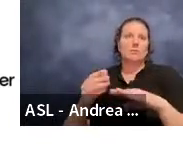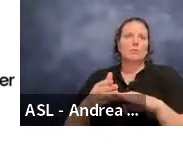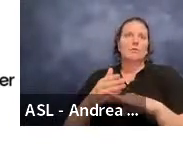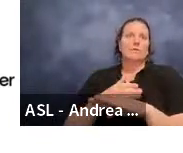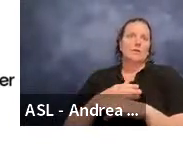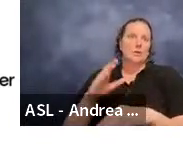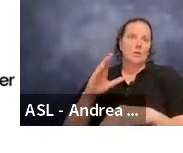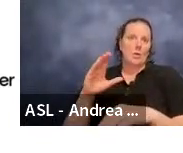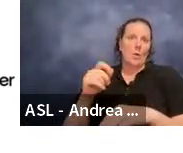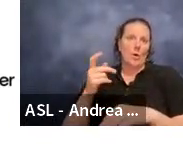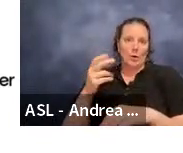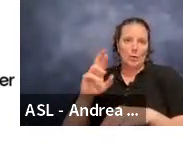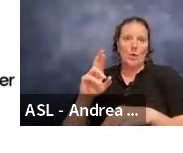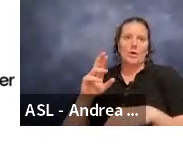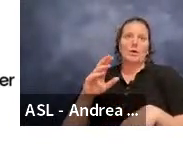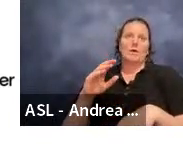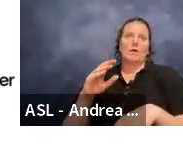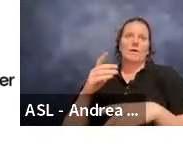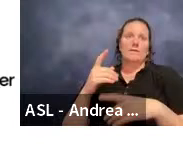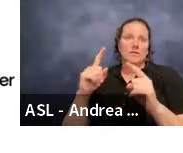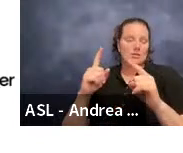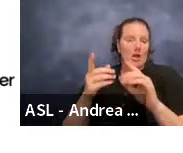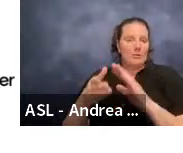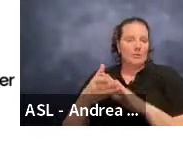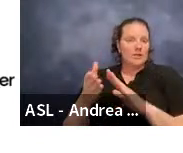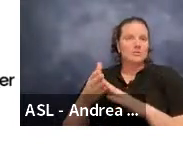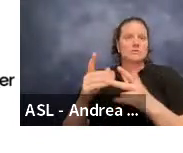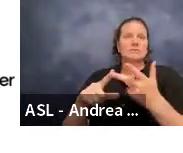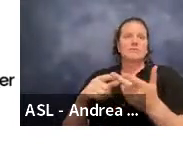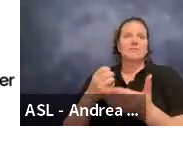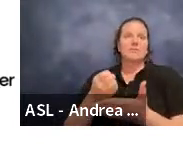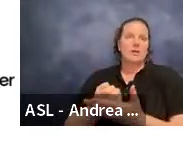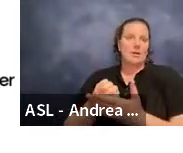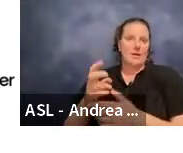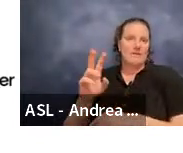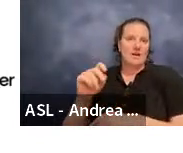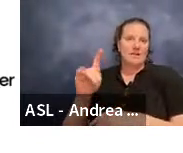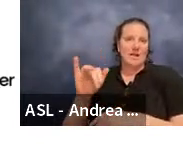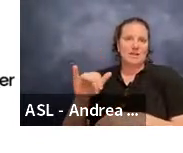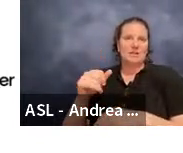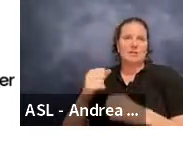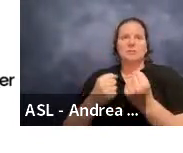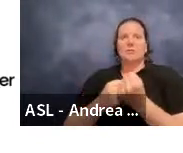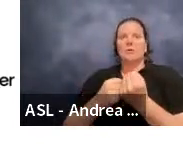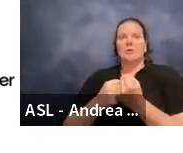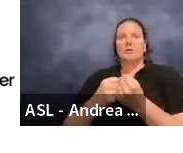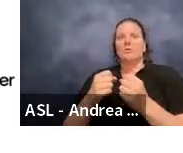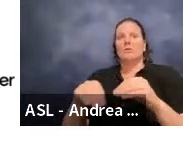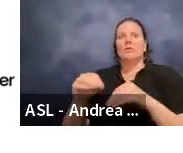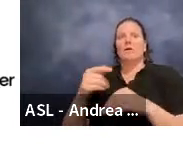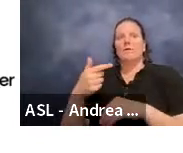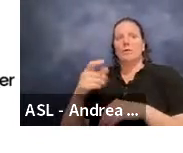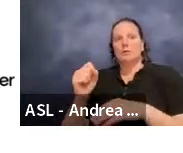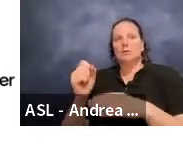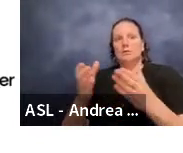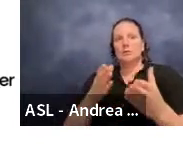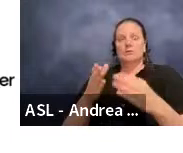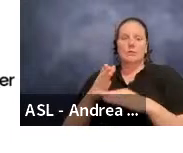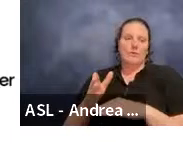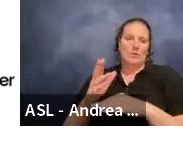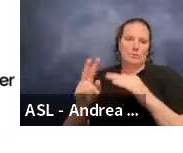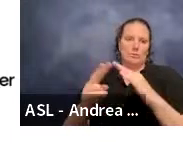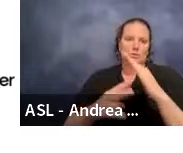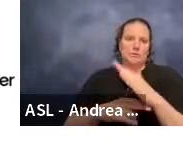and efficient operations, economic vitality, supporting the efficient movement of goods and services across the bridge,